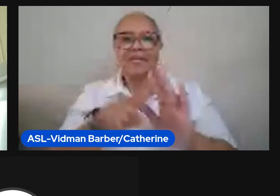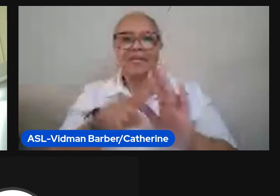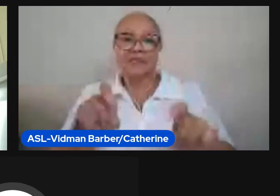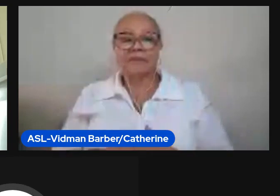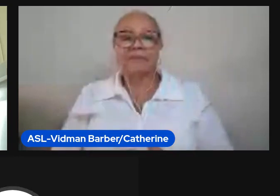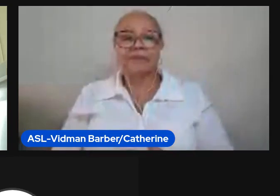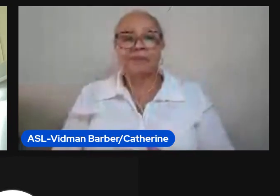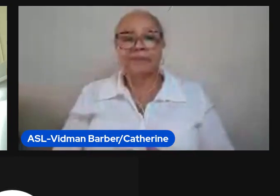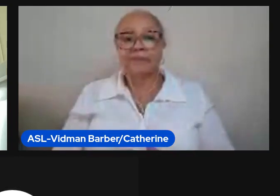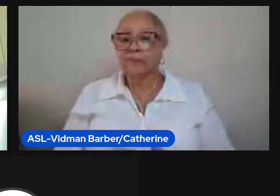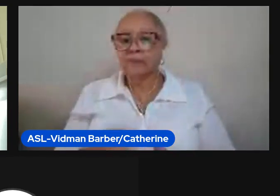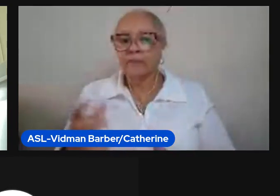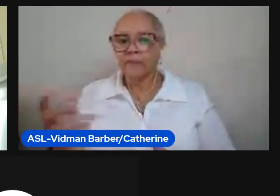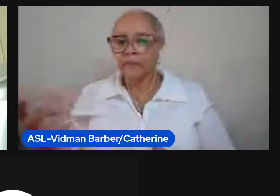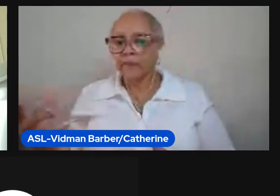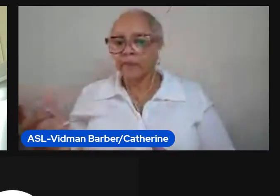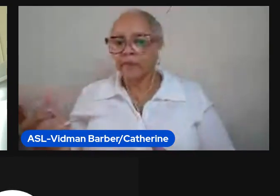this is.